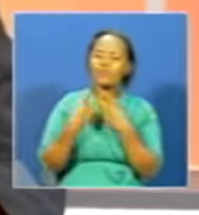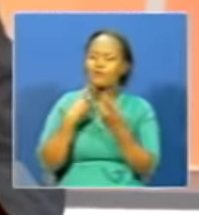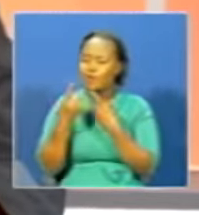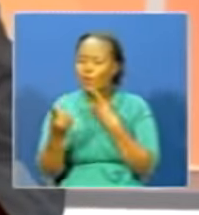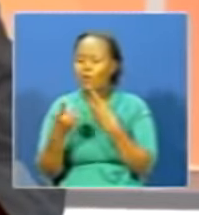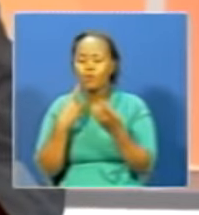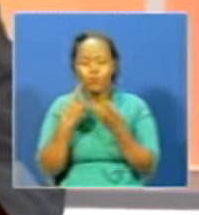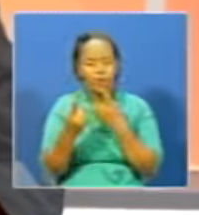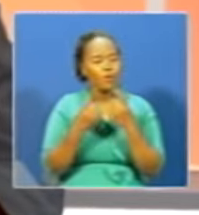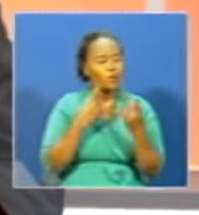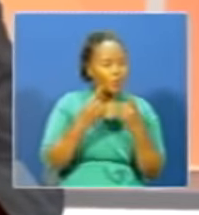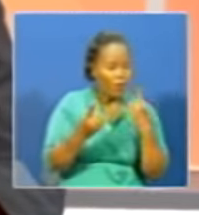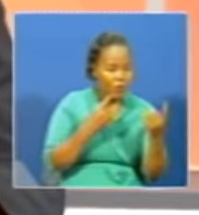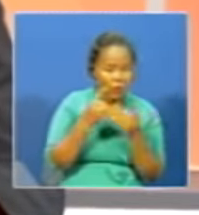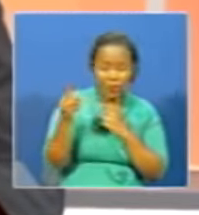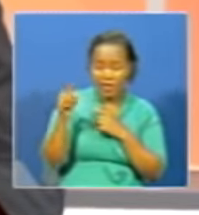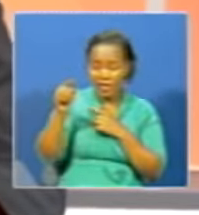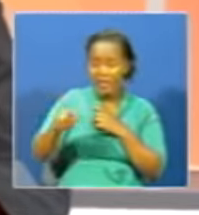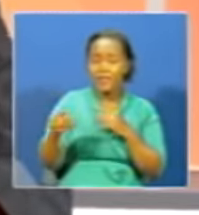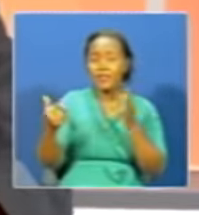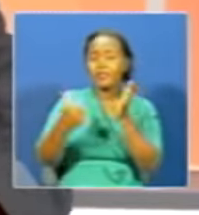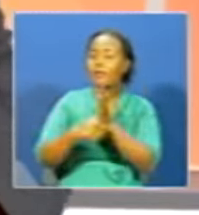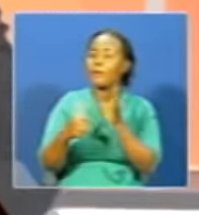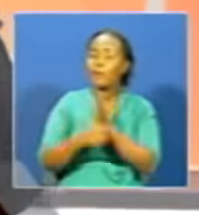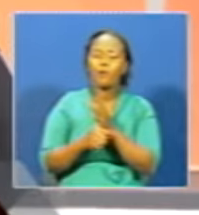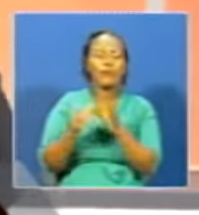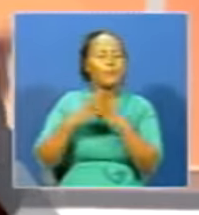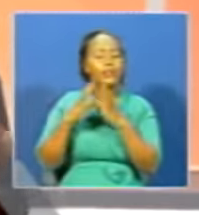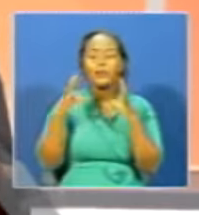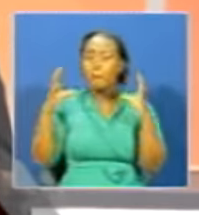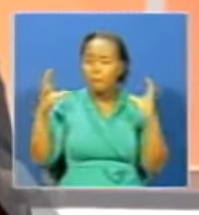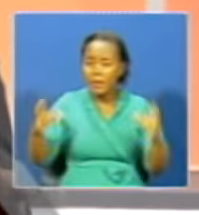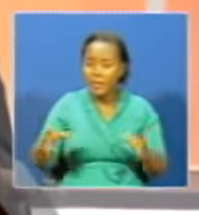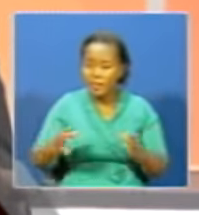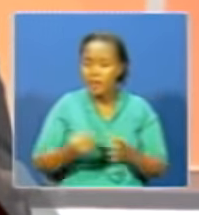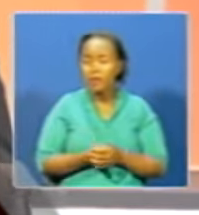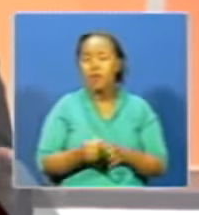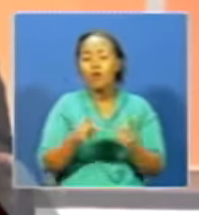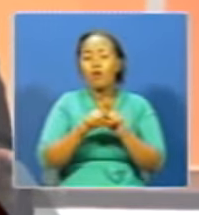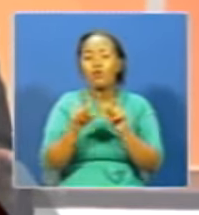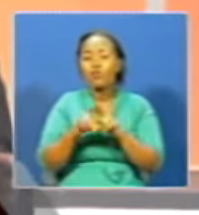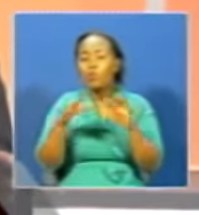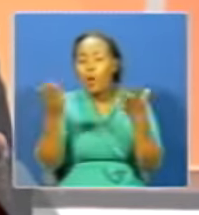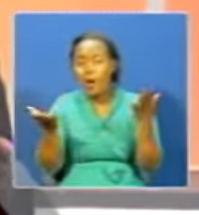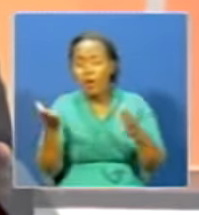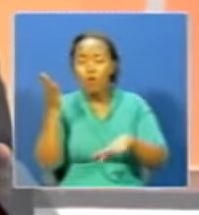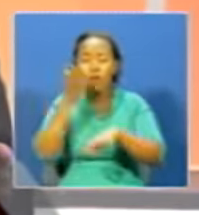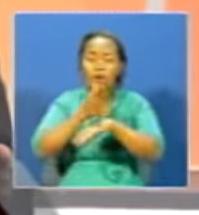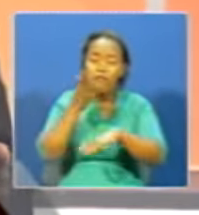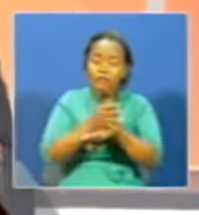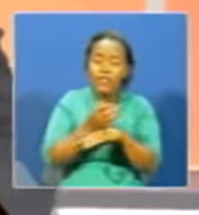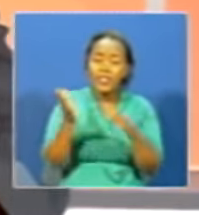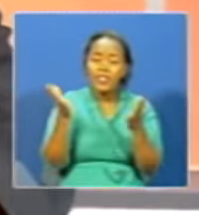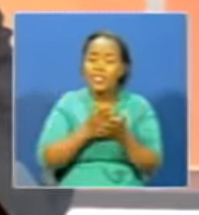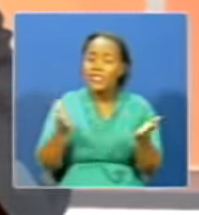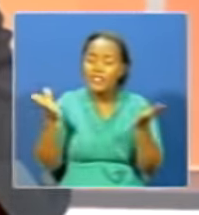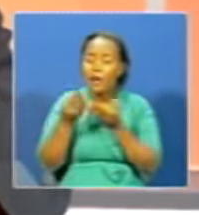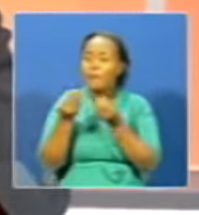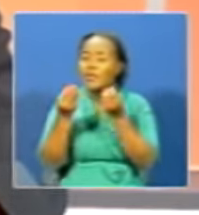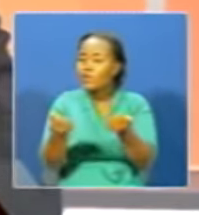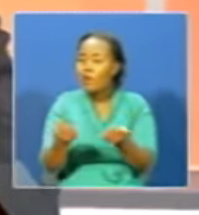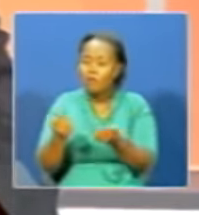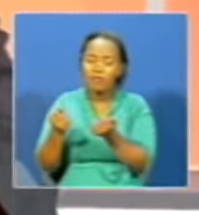This issue is alive. Yeah. The issue of how the counterfeits were being tackled is alive.